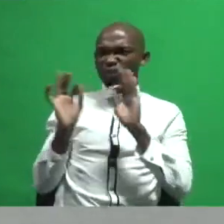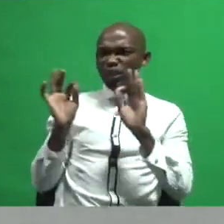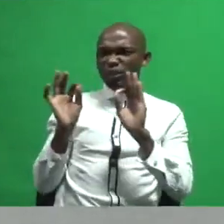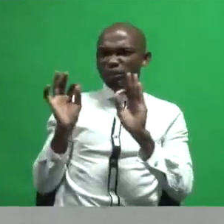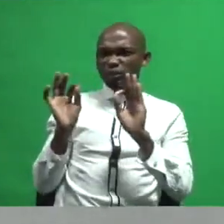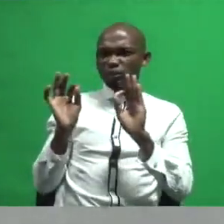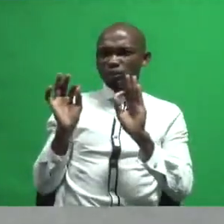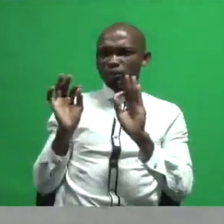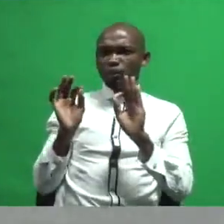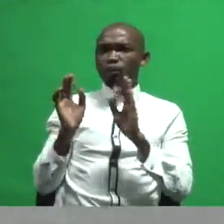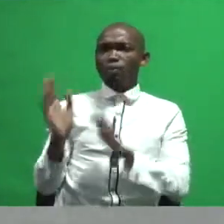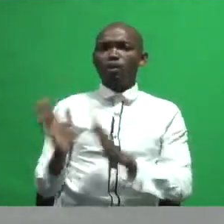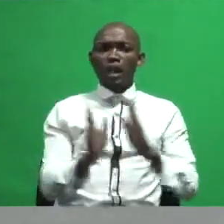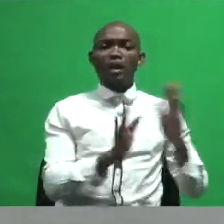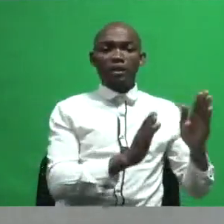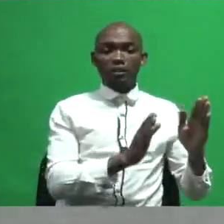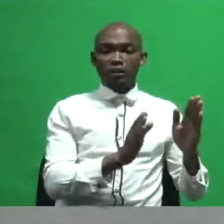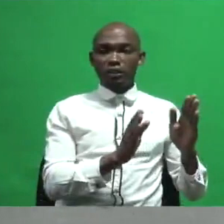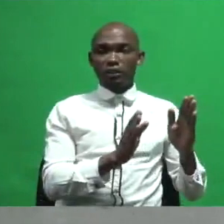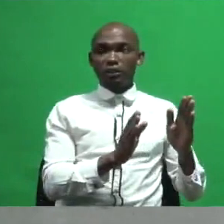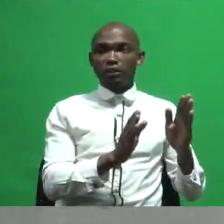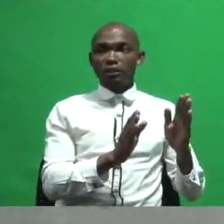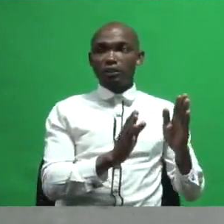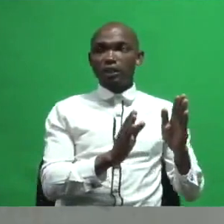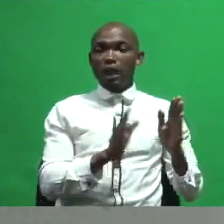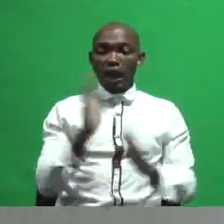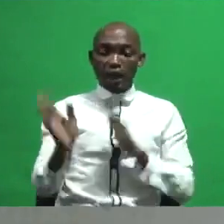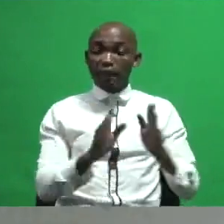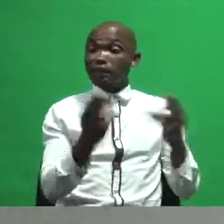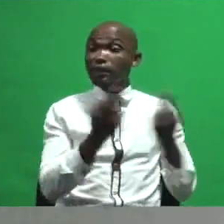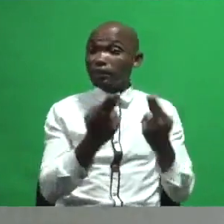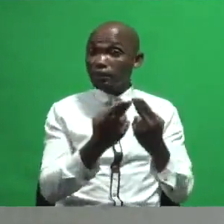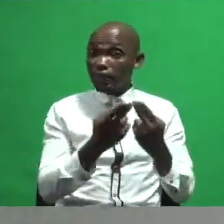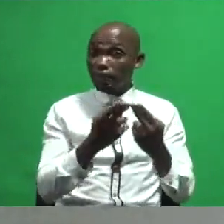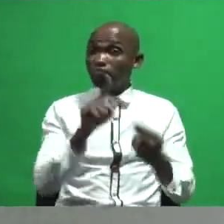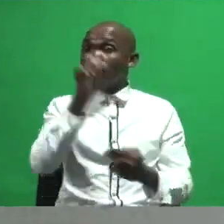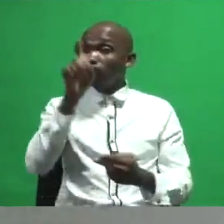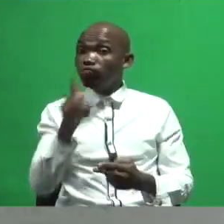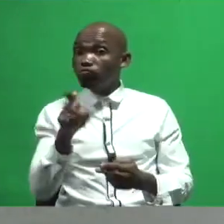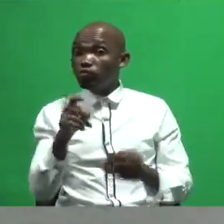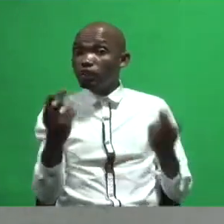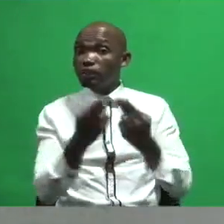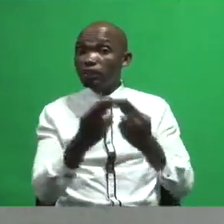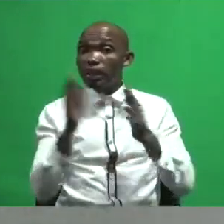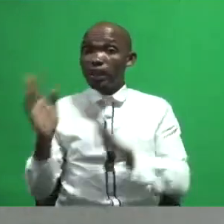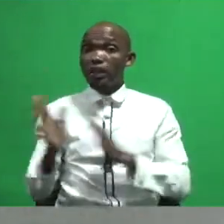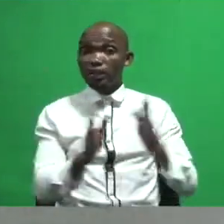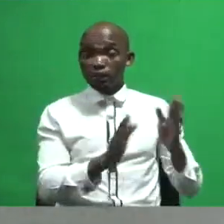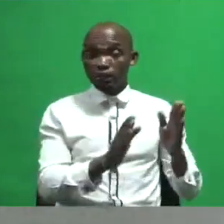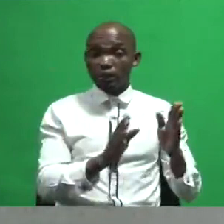Have you seen? What about the arrangement? Are they arranged the same? Are they arranged the